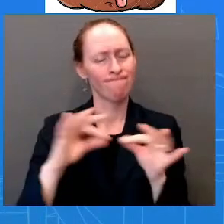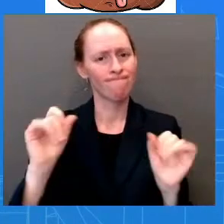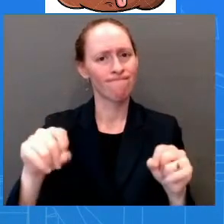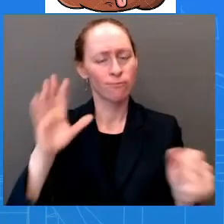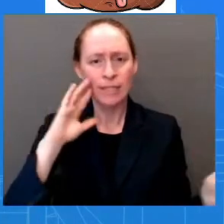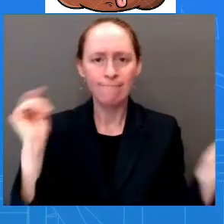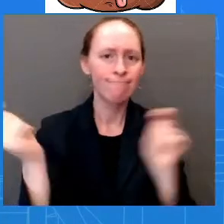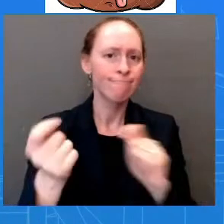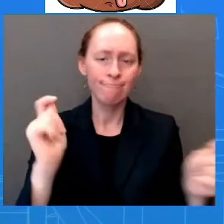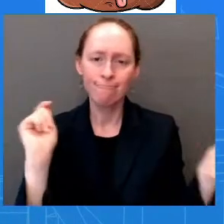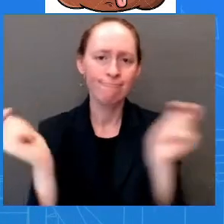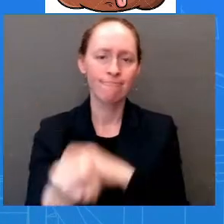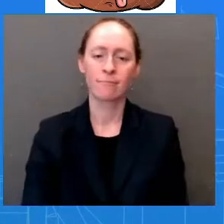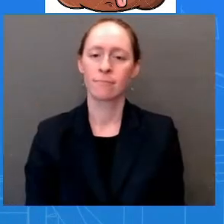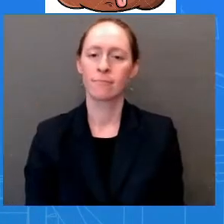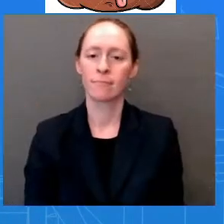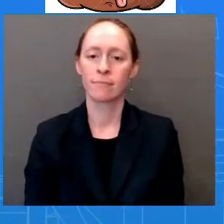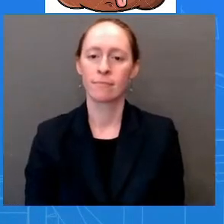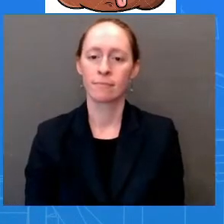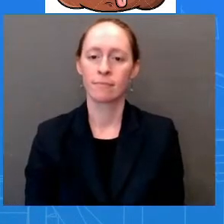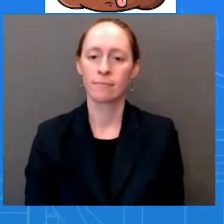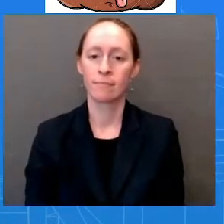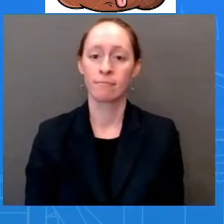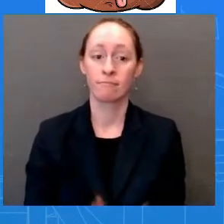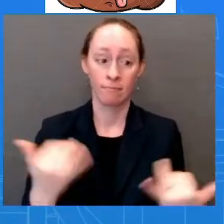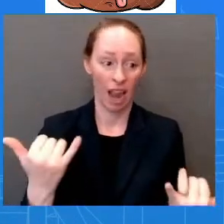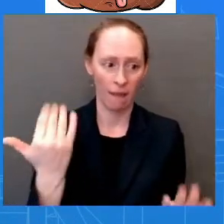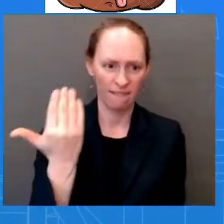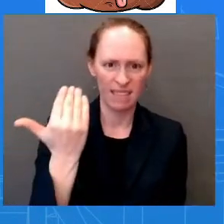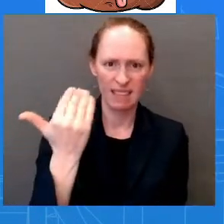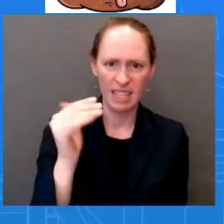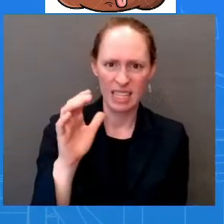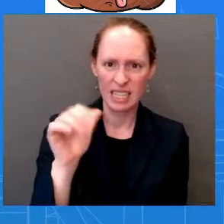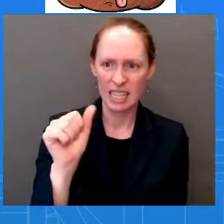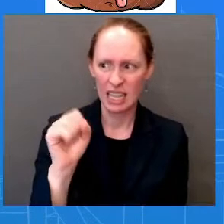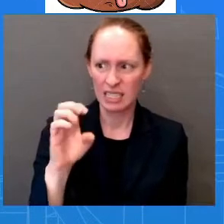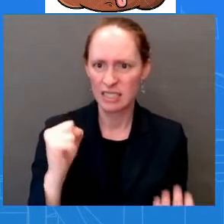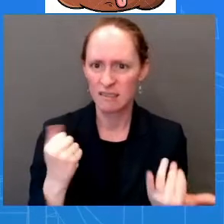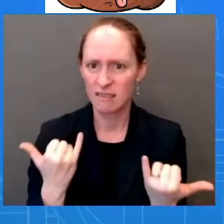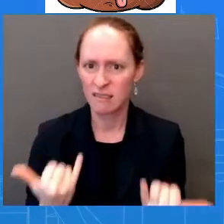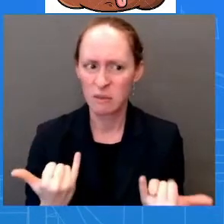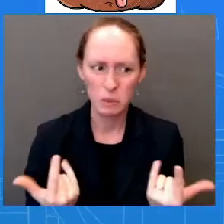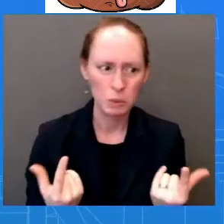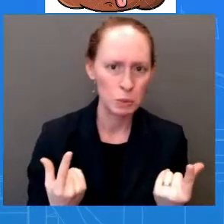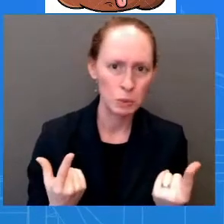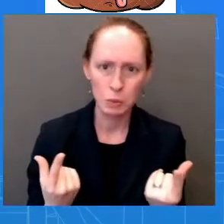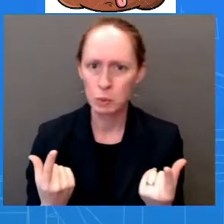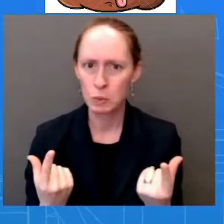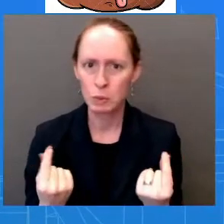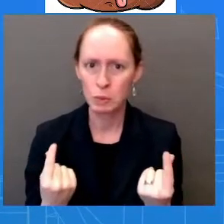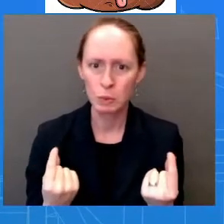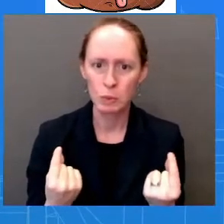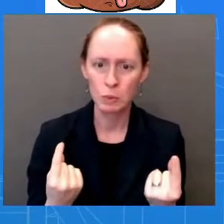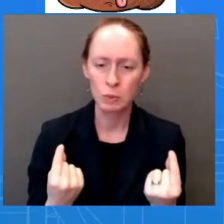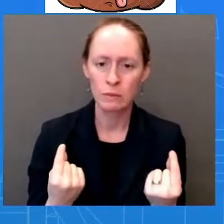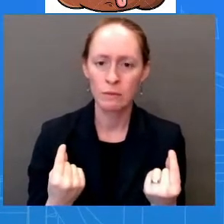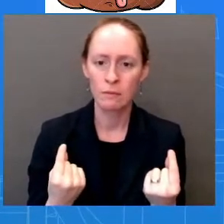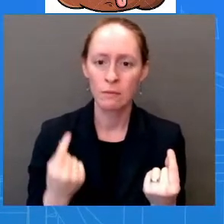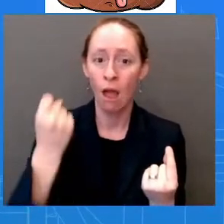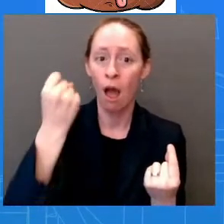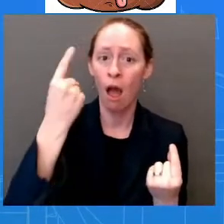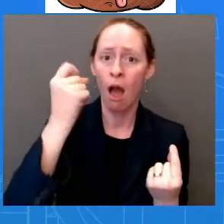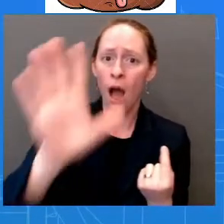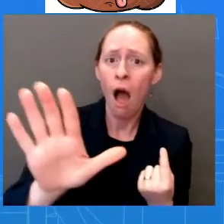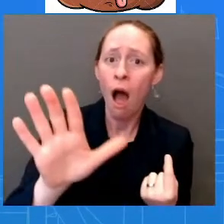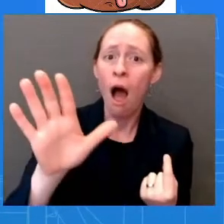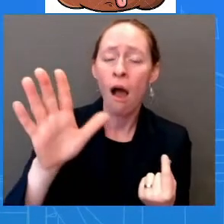cases? I said, but, however, semicolon, this could change. The only thing people heard when